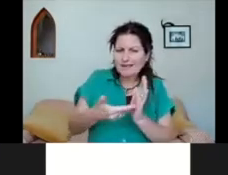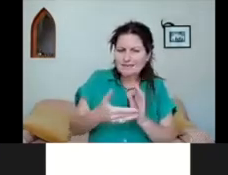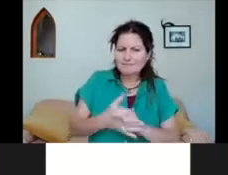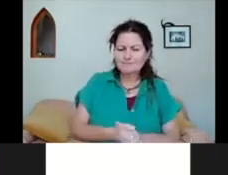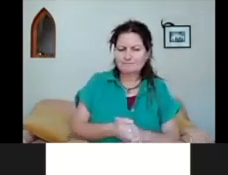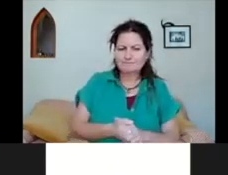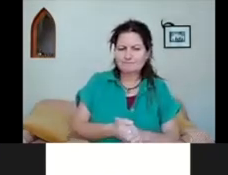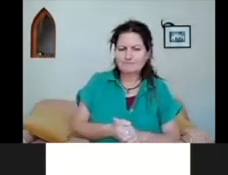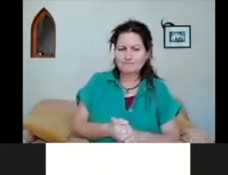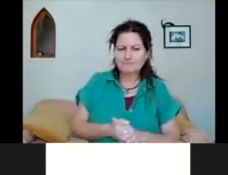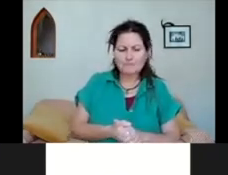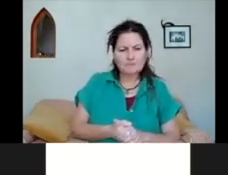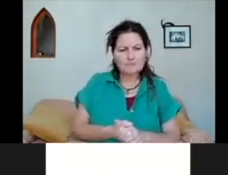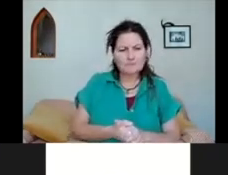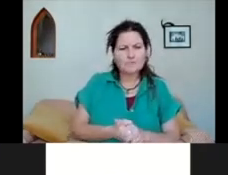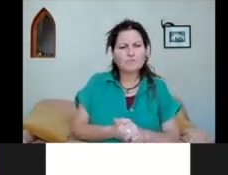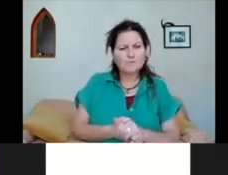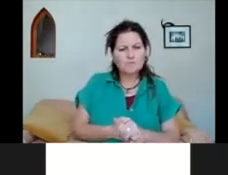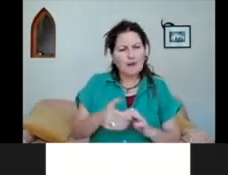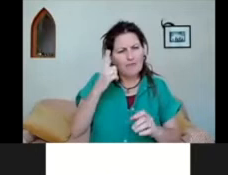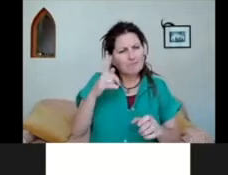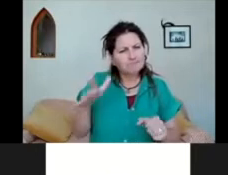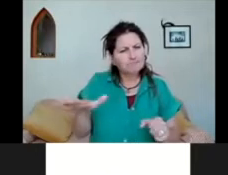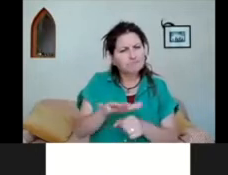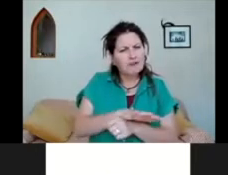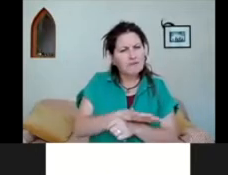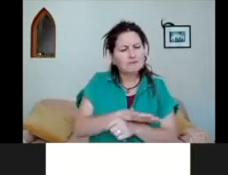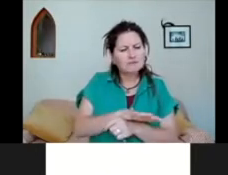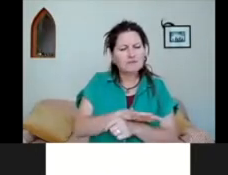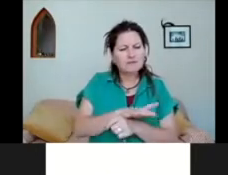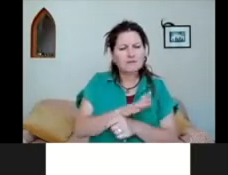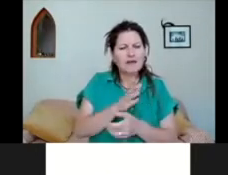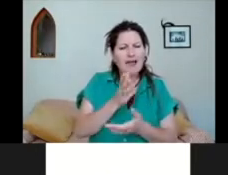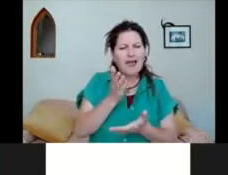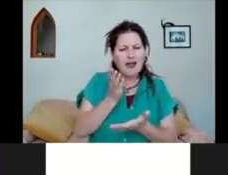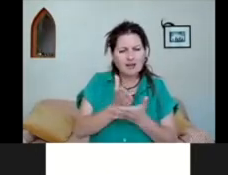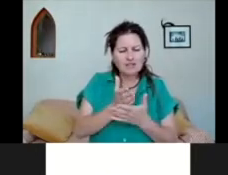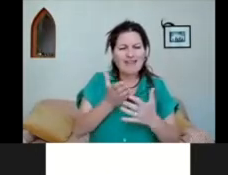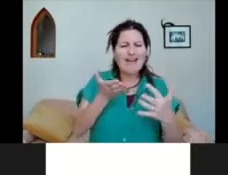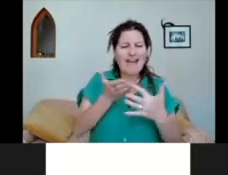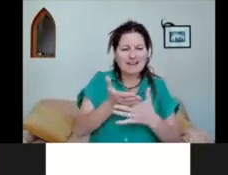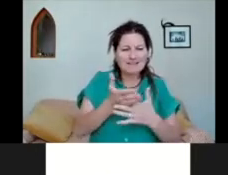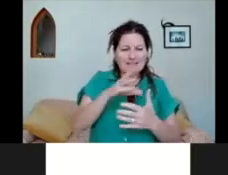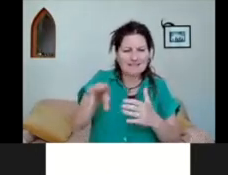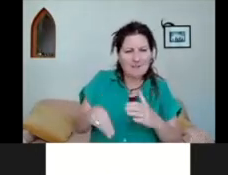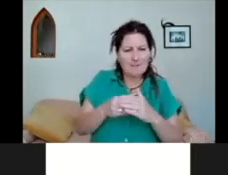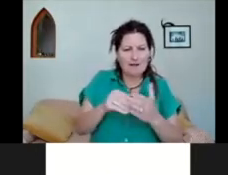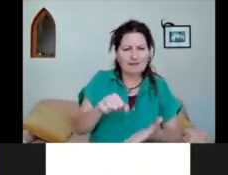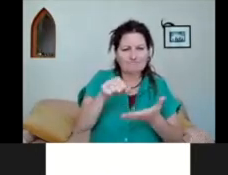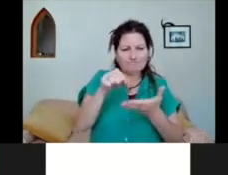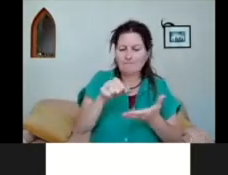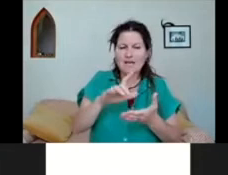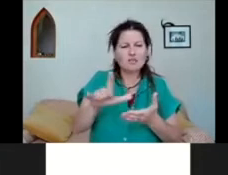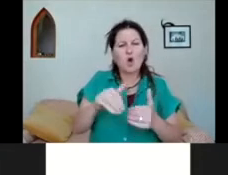Hi, thank you for that question. I think you've covered it. I think it's that yes, in this instance, unlike the Arts Council, there's not a